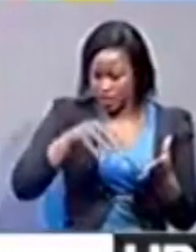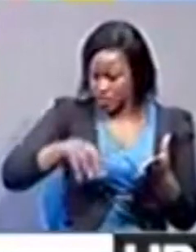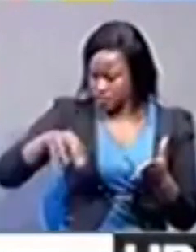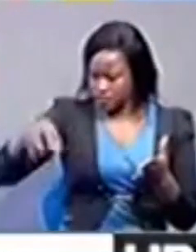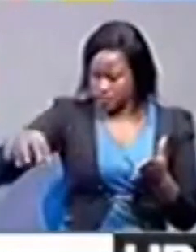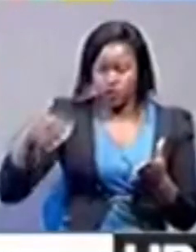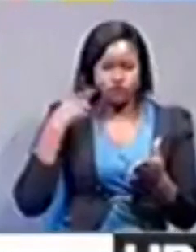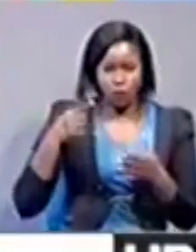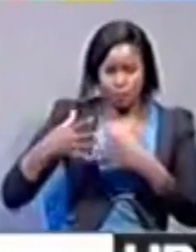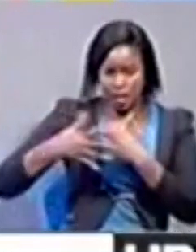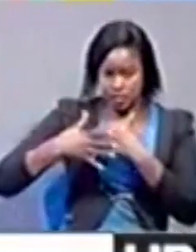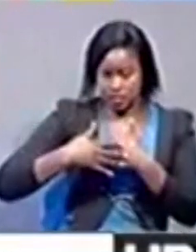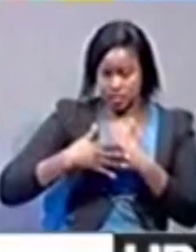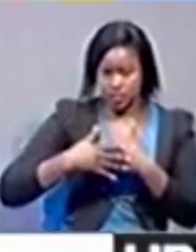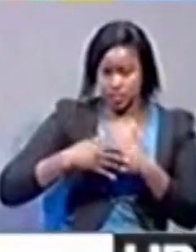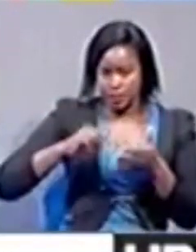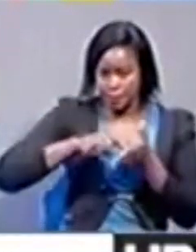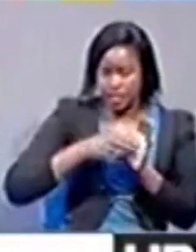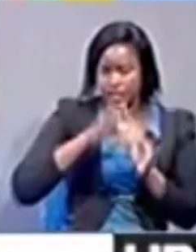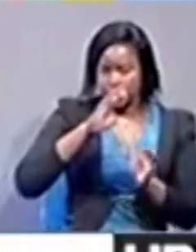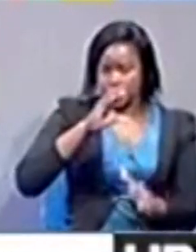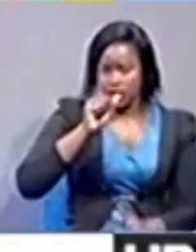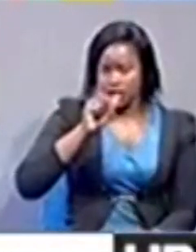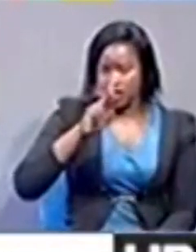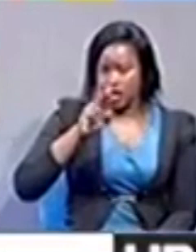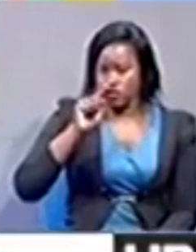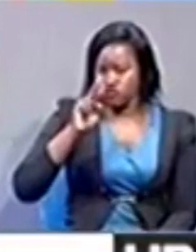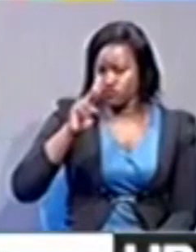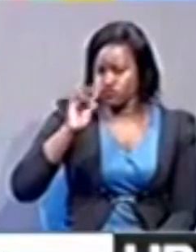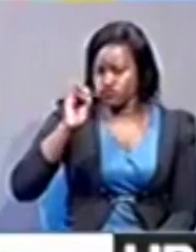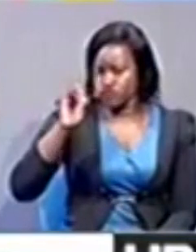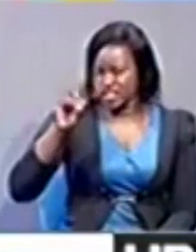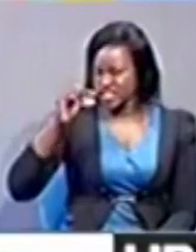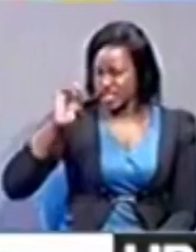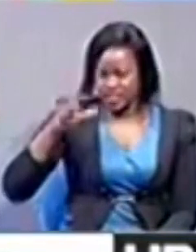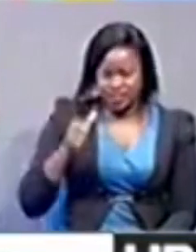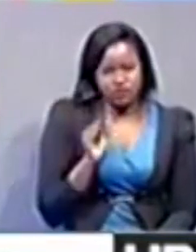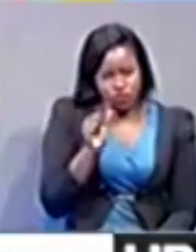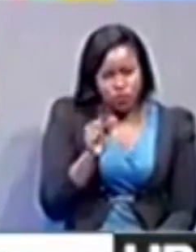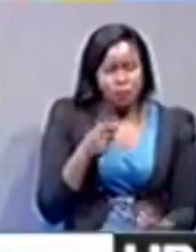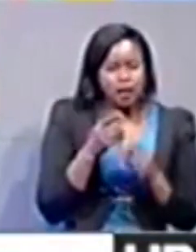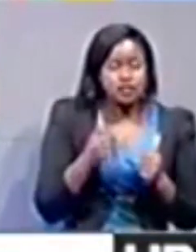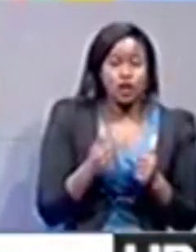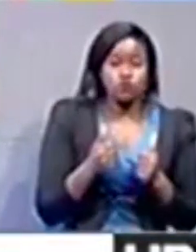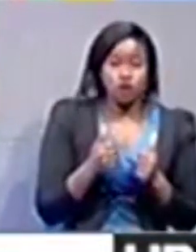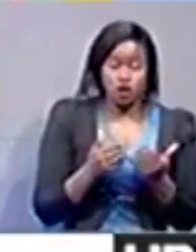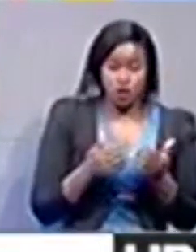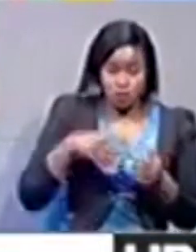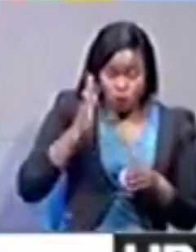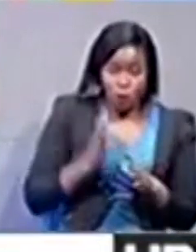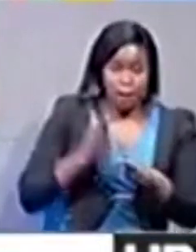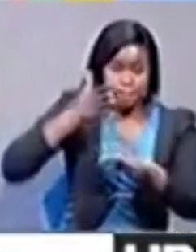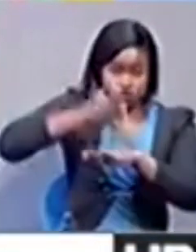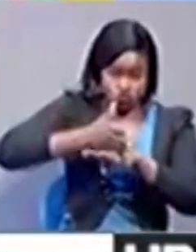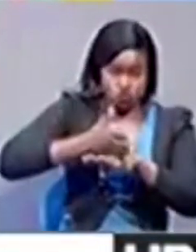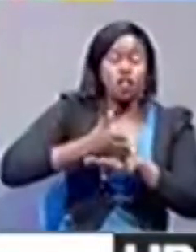these machines to test for COVID-19, we are concentrating them at Mutukura because there is